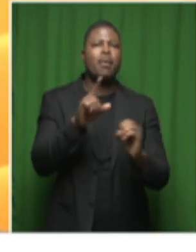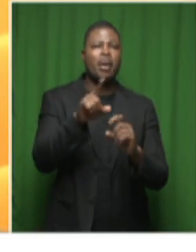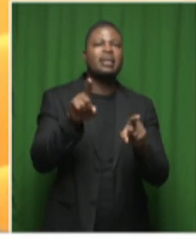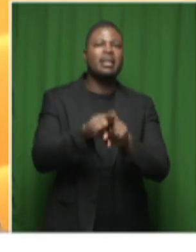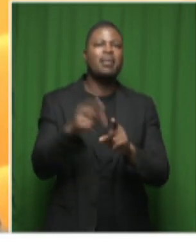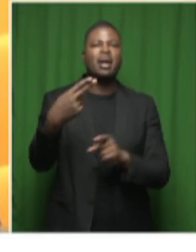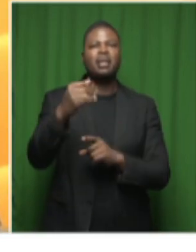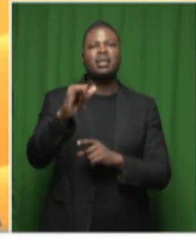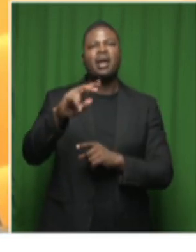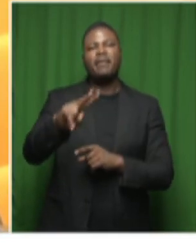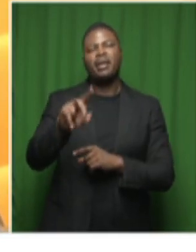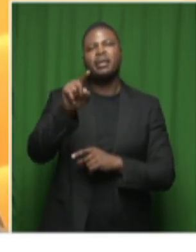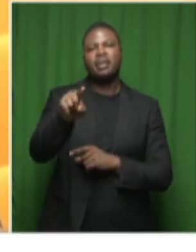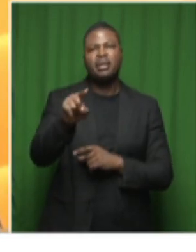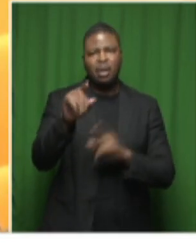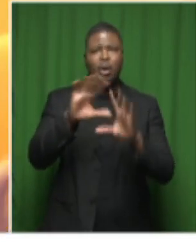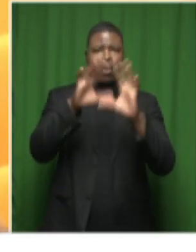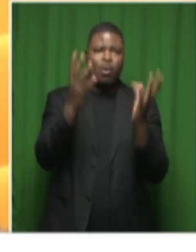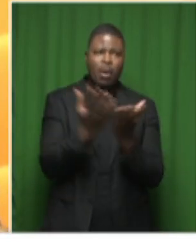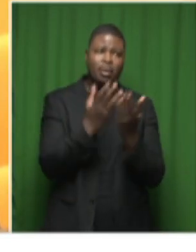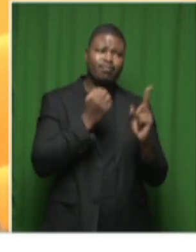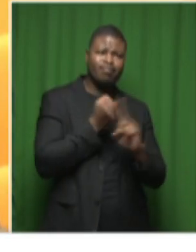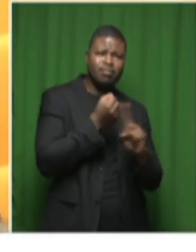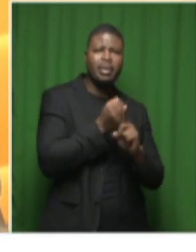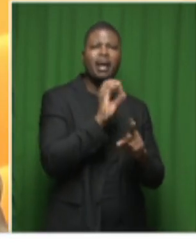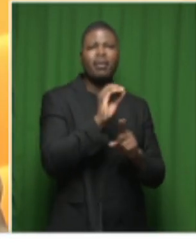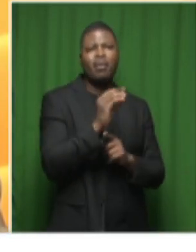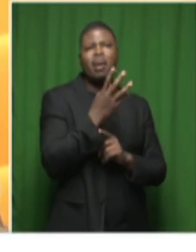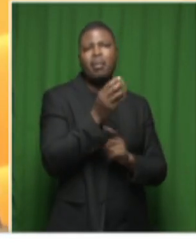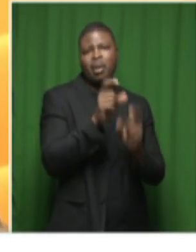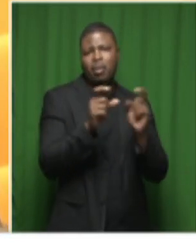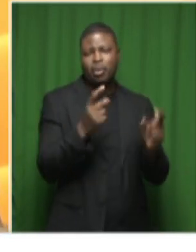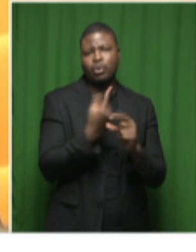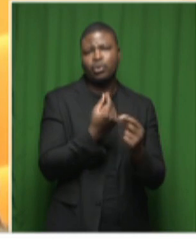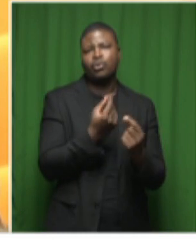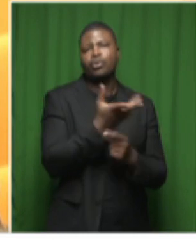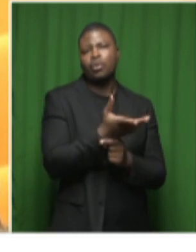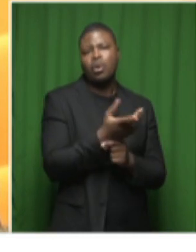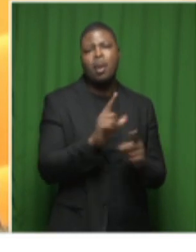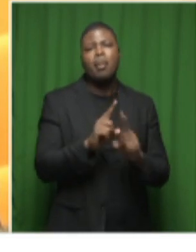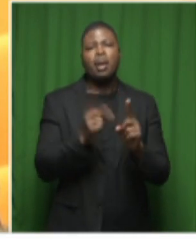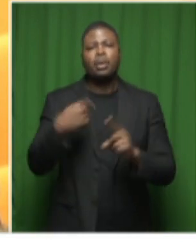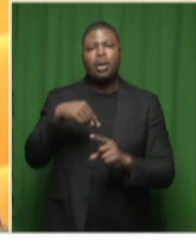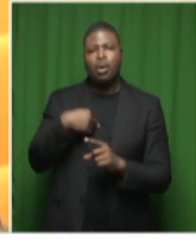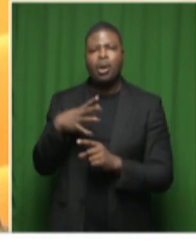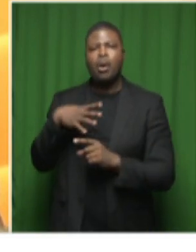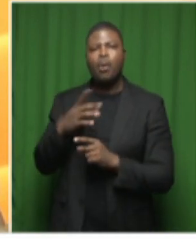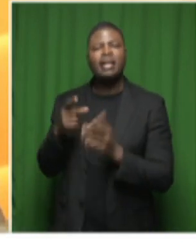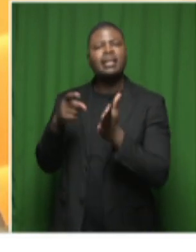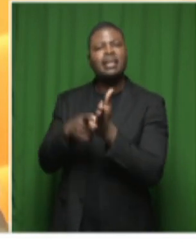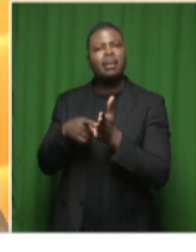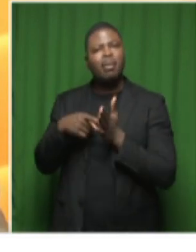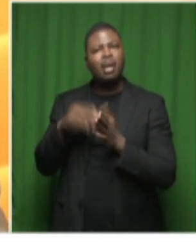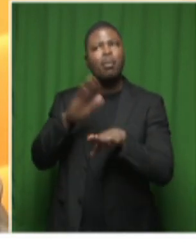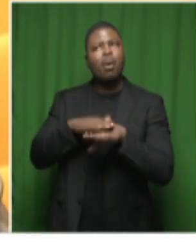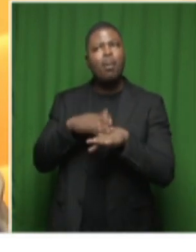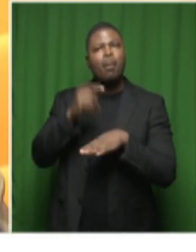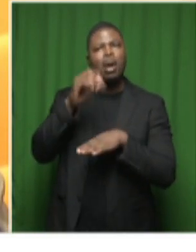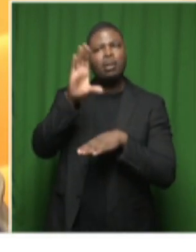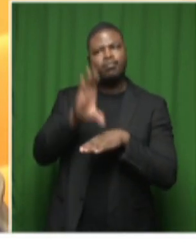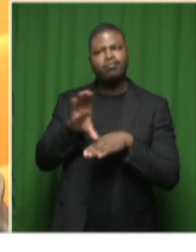HIV world, that have created the demand that we need for more money to come our